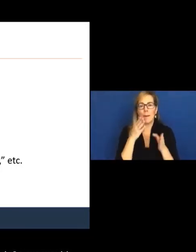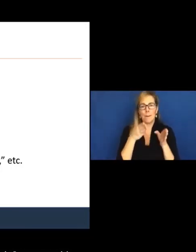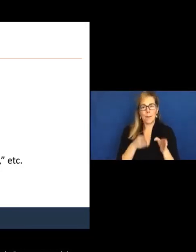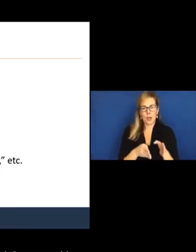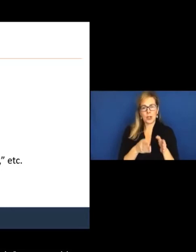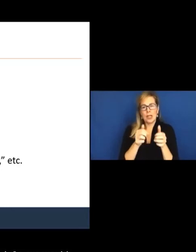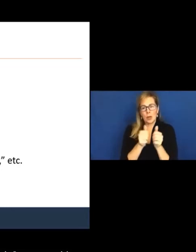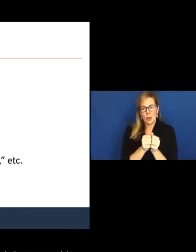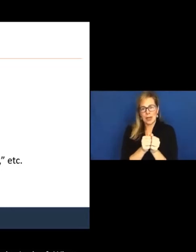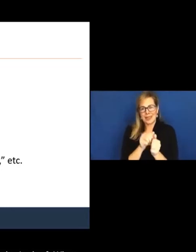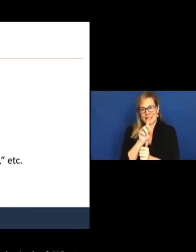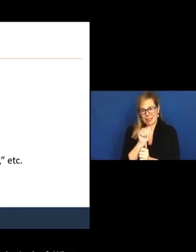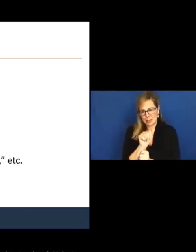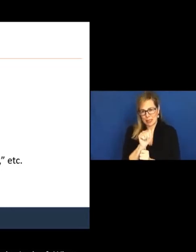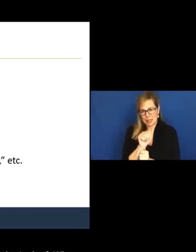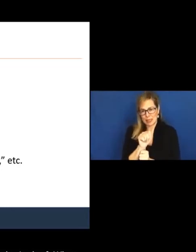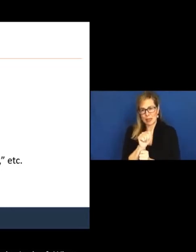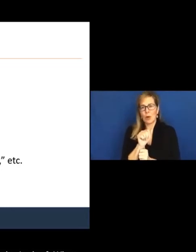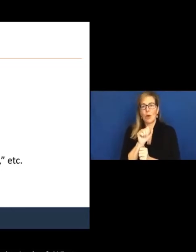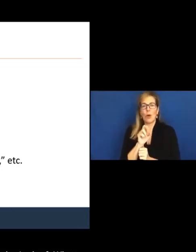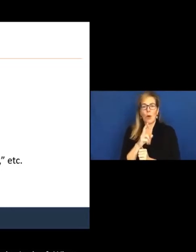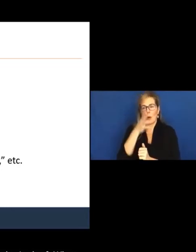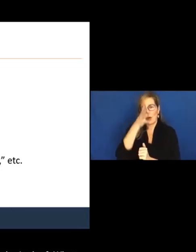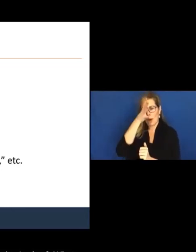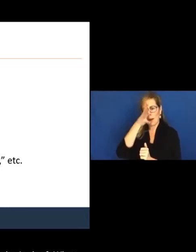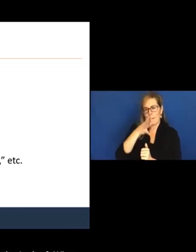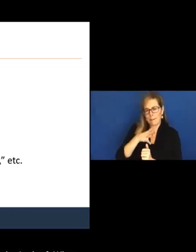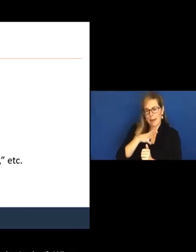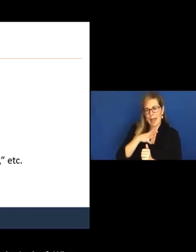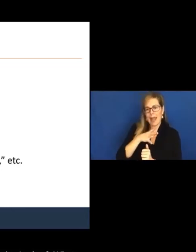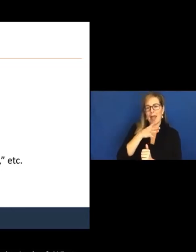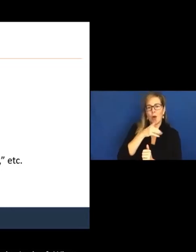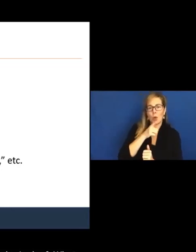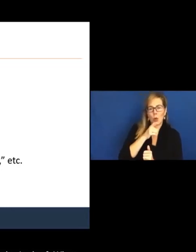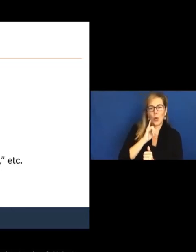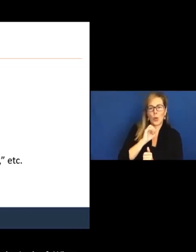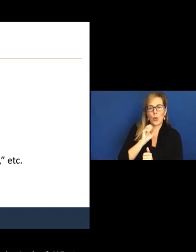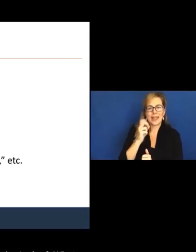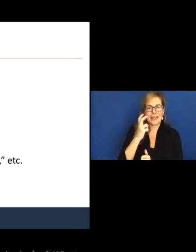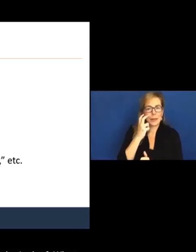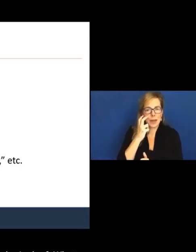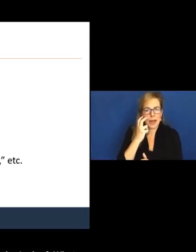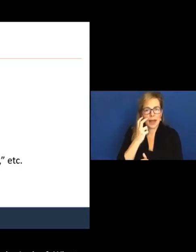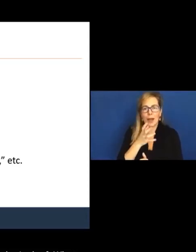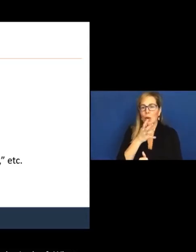disability, or a man who is blind, a woman who is deaf.